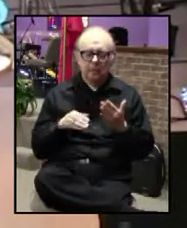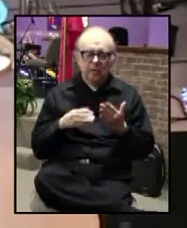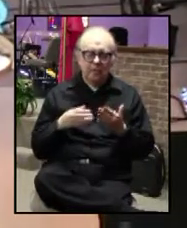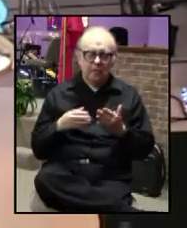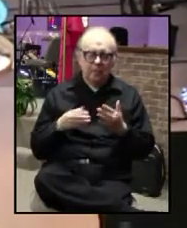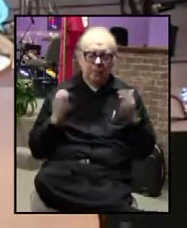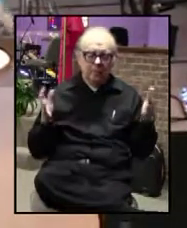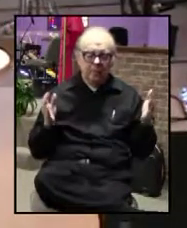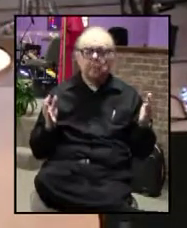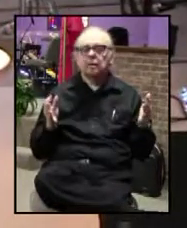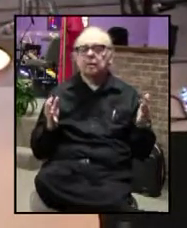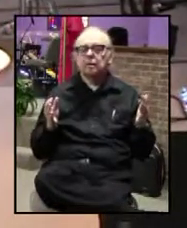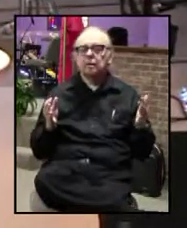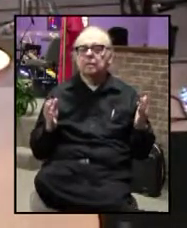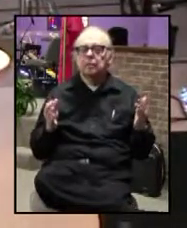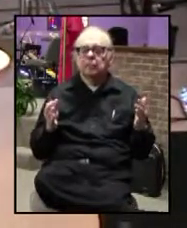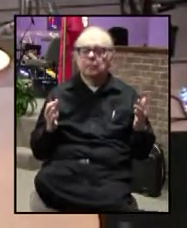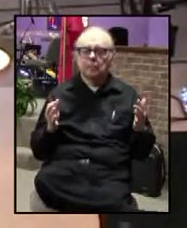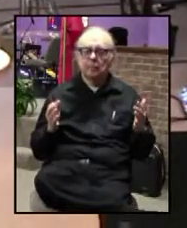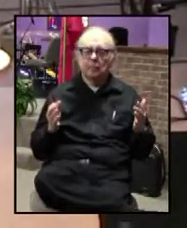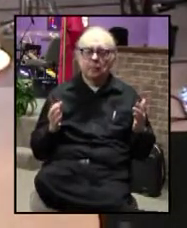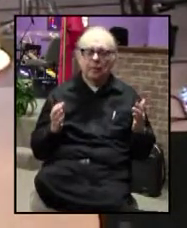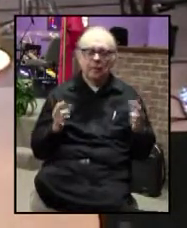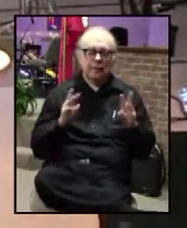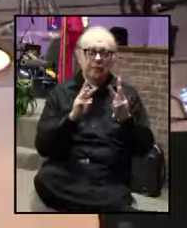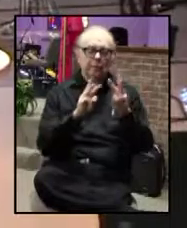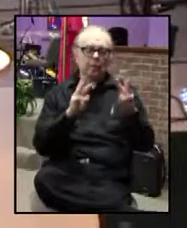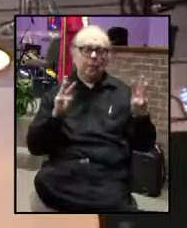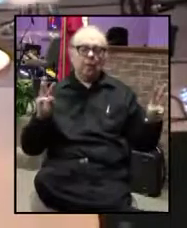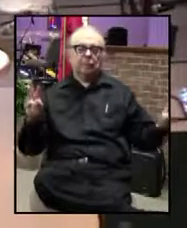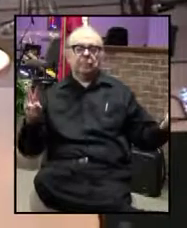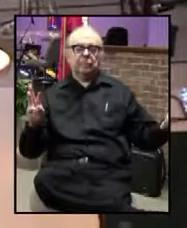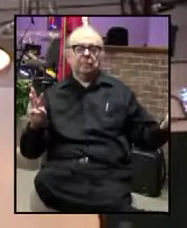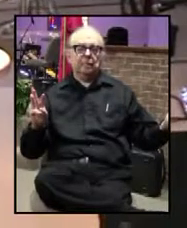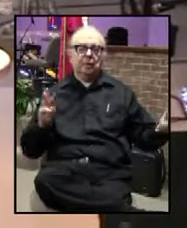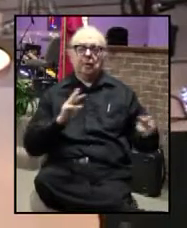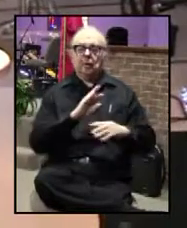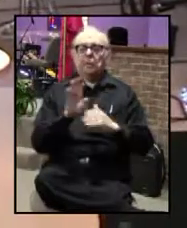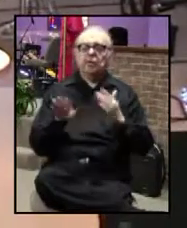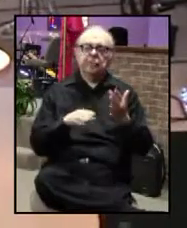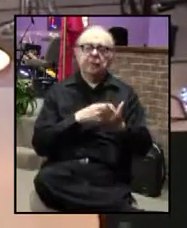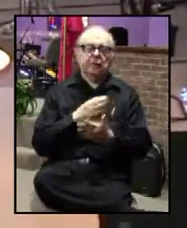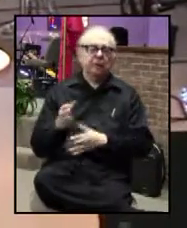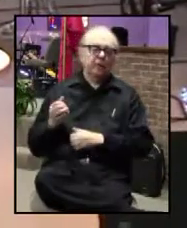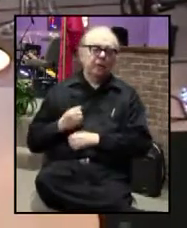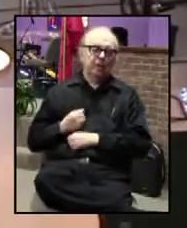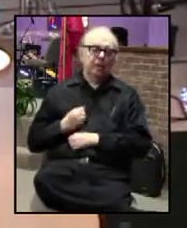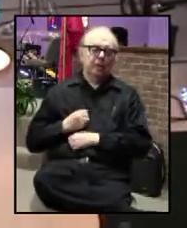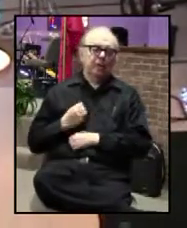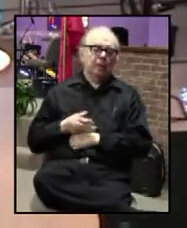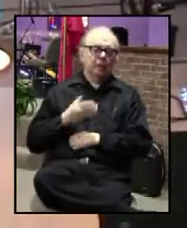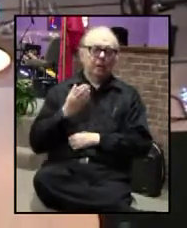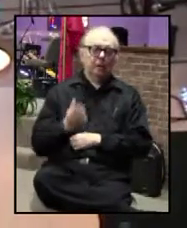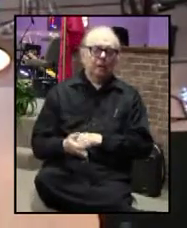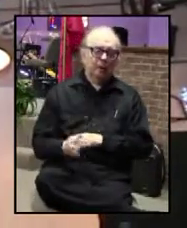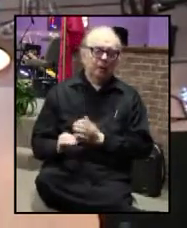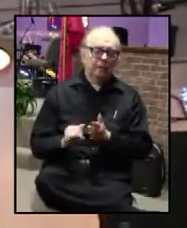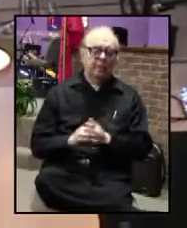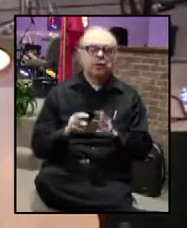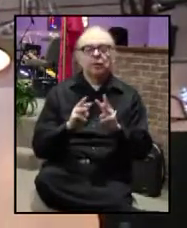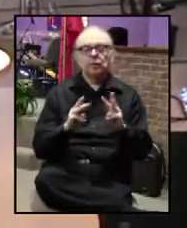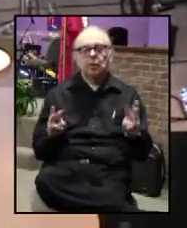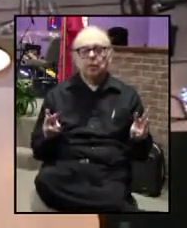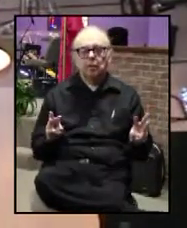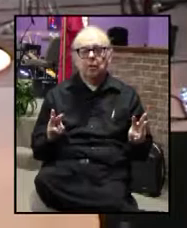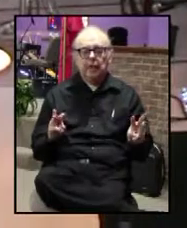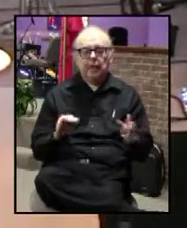big, huge concrete walls and all of these guns, what was left of this wall